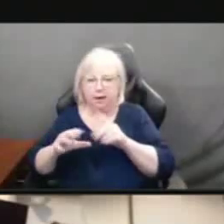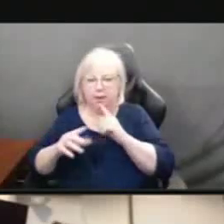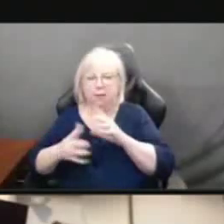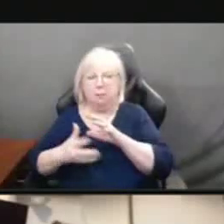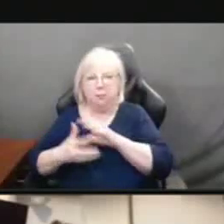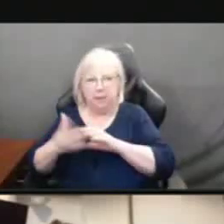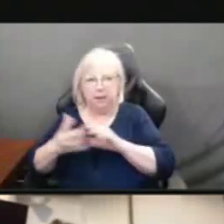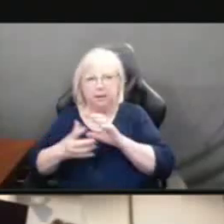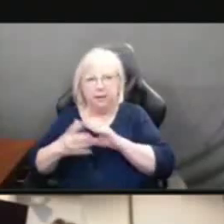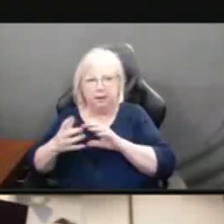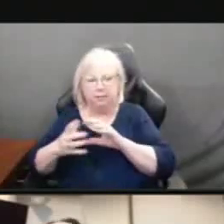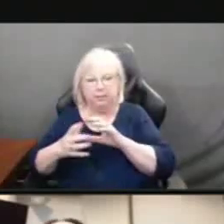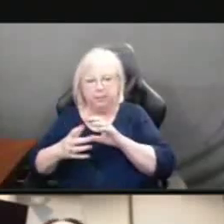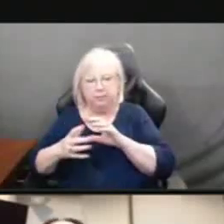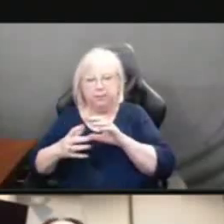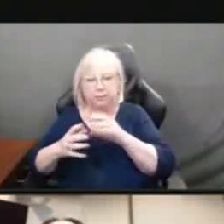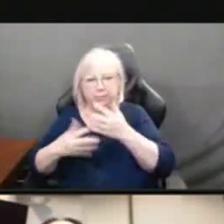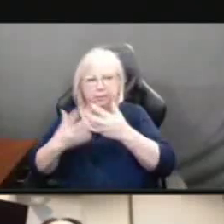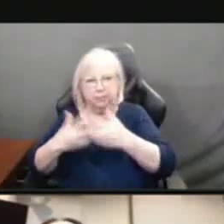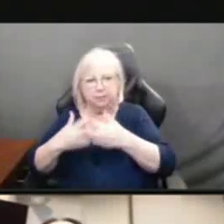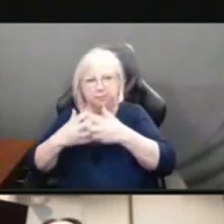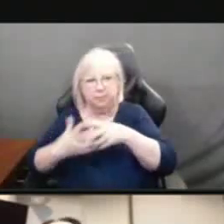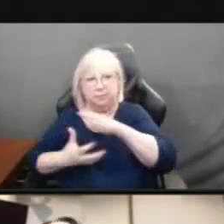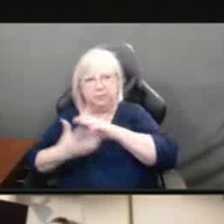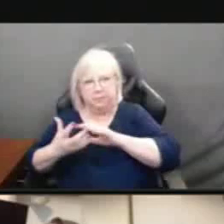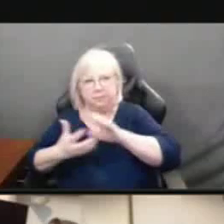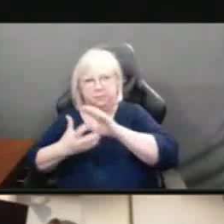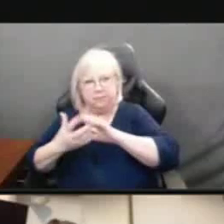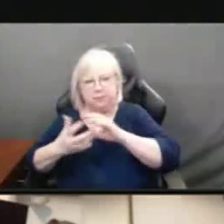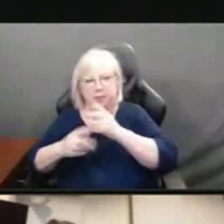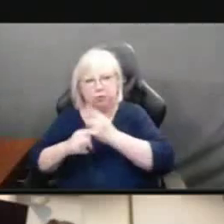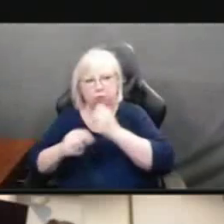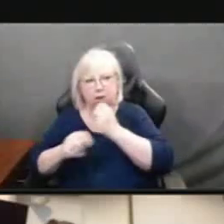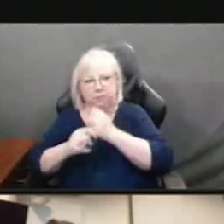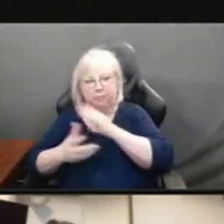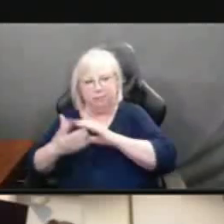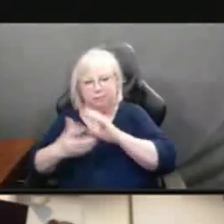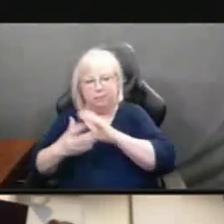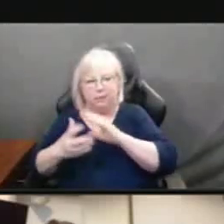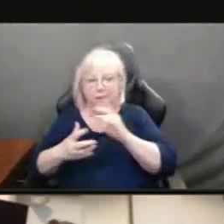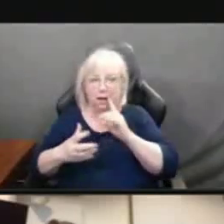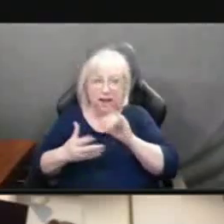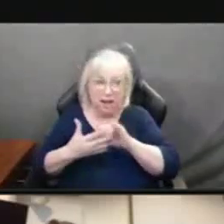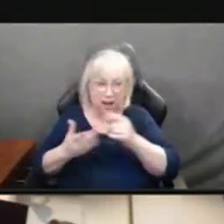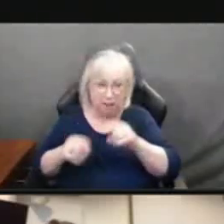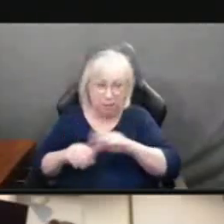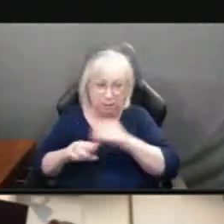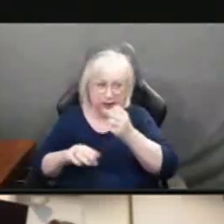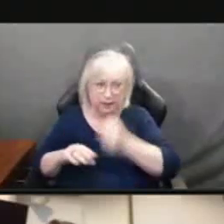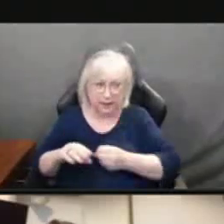mixing is going to be done? Is it done on the south side of the property?